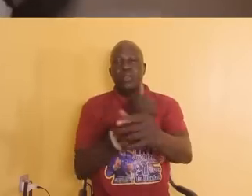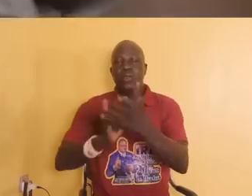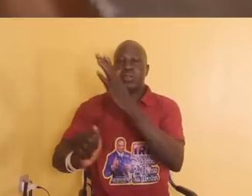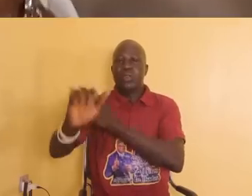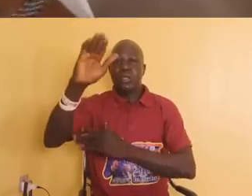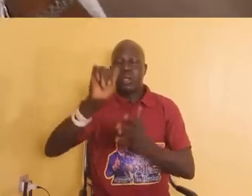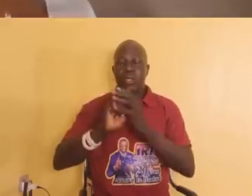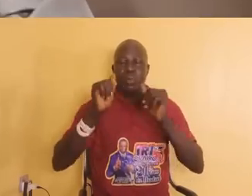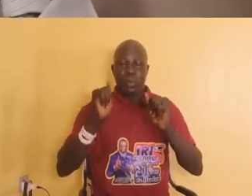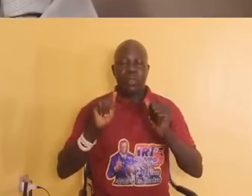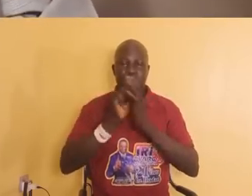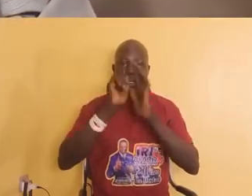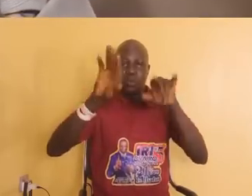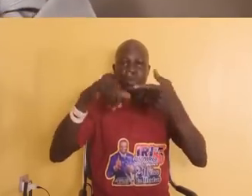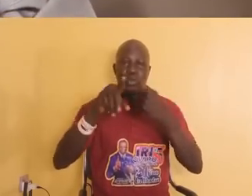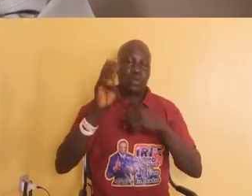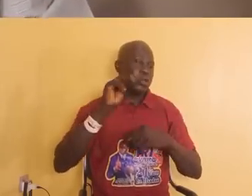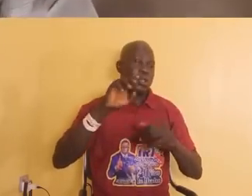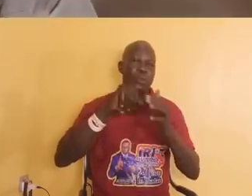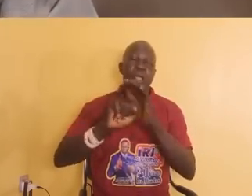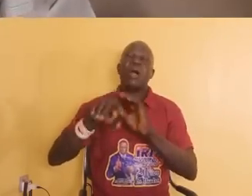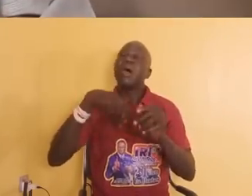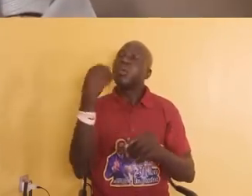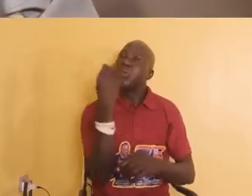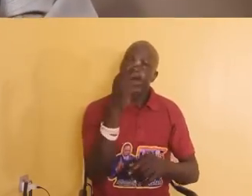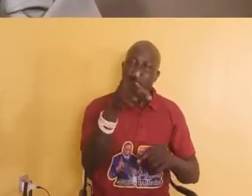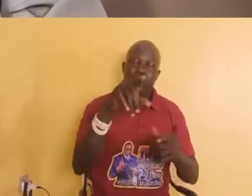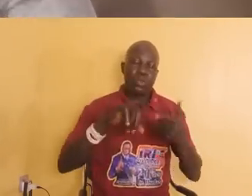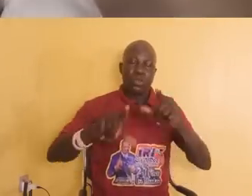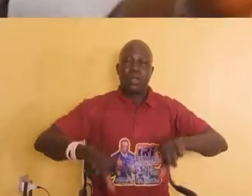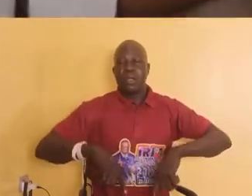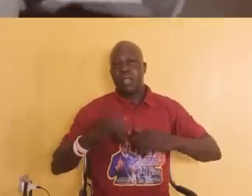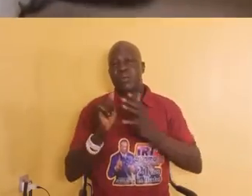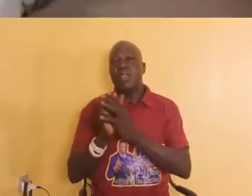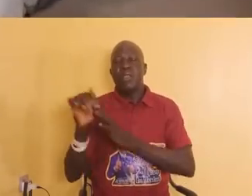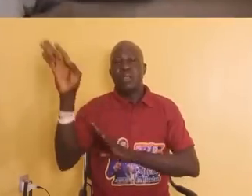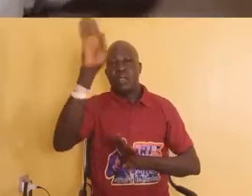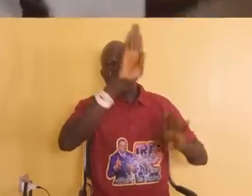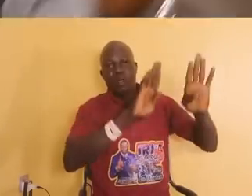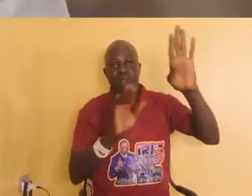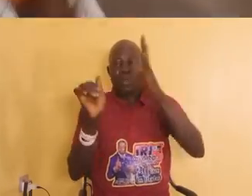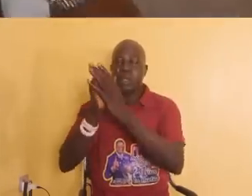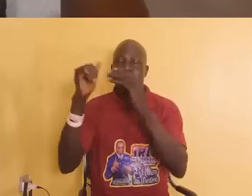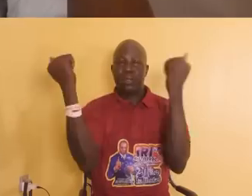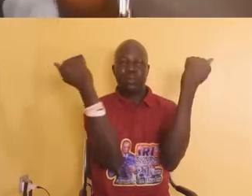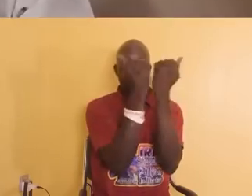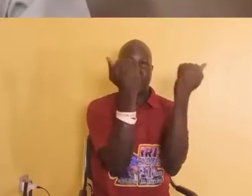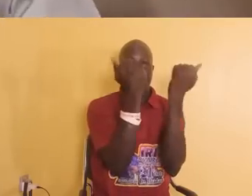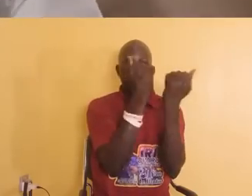mighty God, and his power has given to me, I prophesy to your life. Battle that you fought,